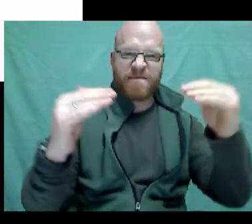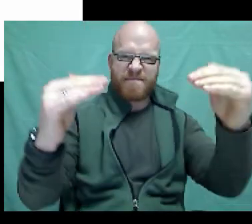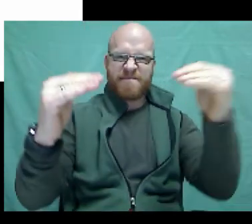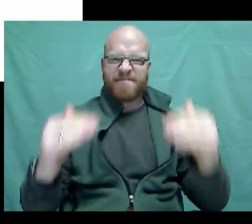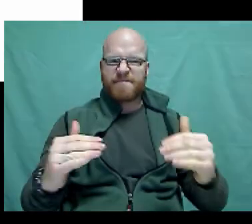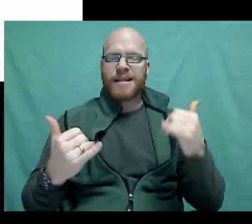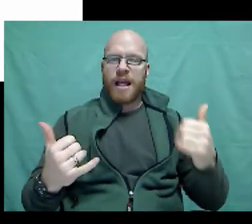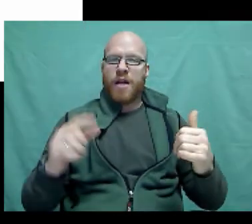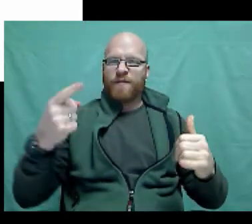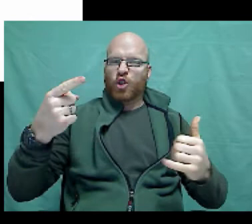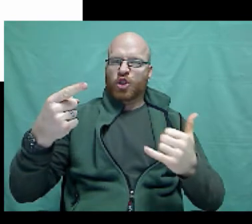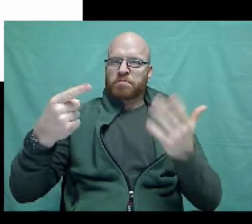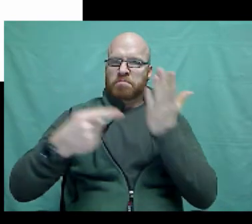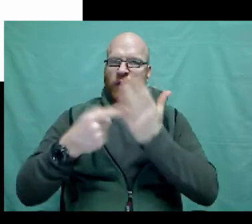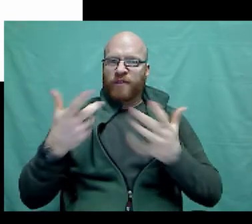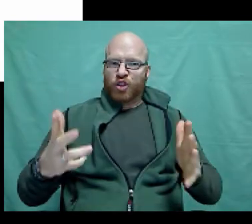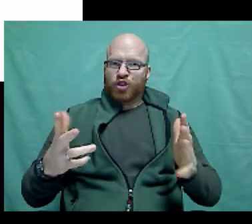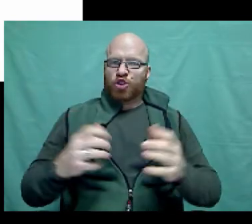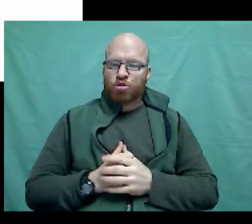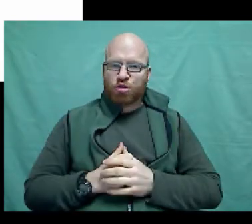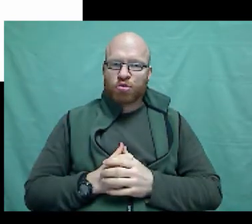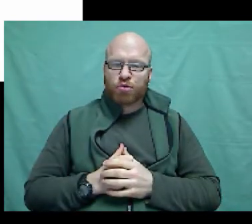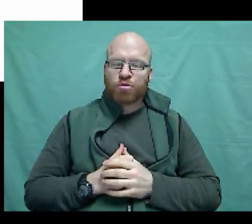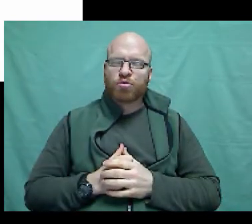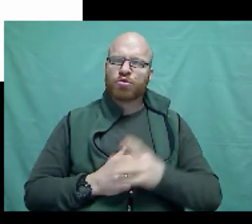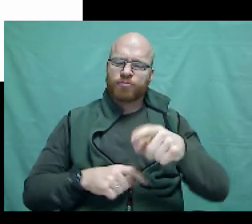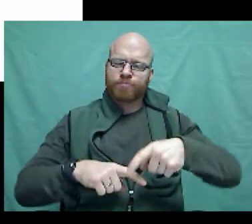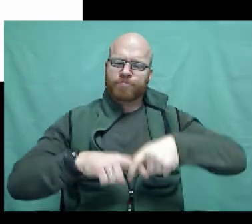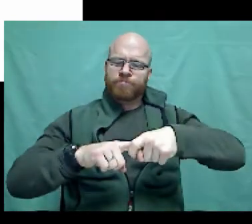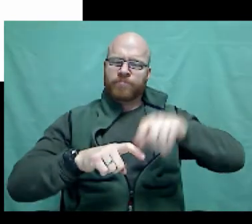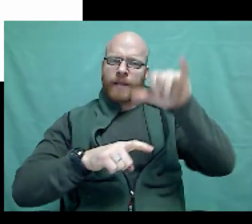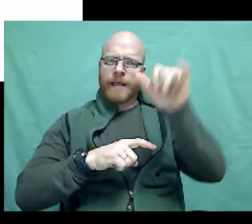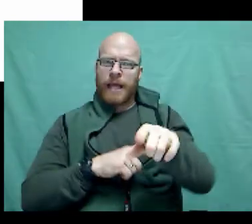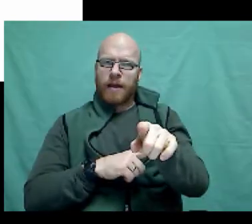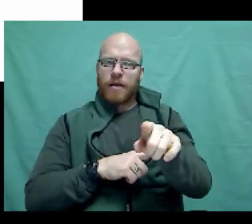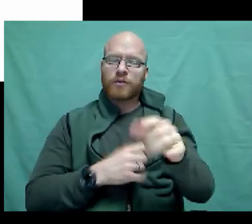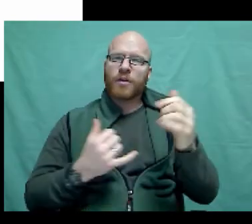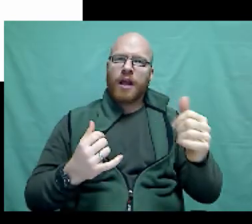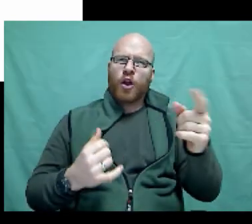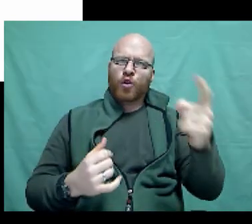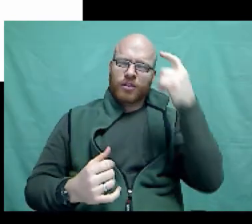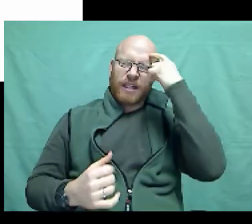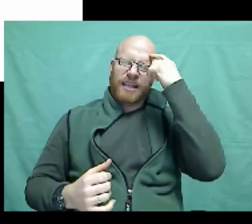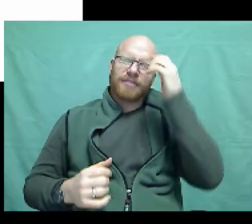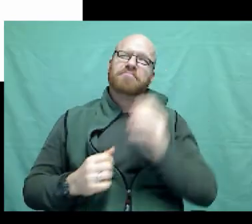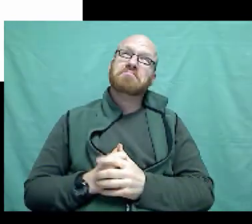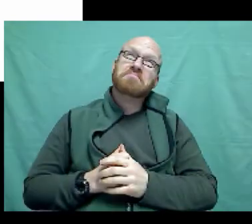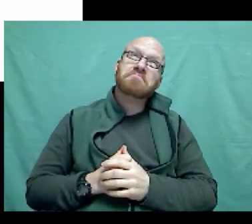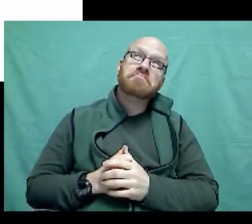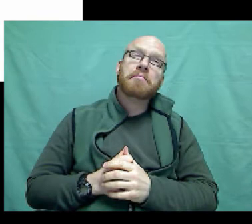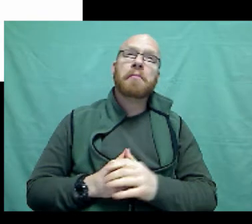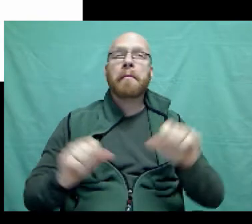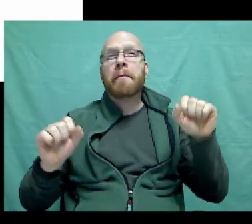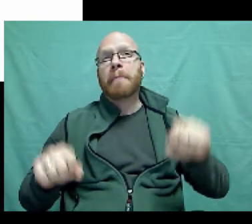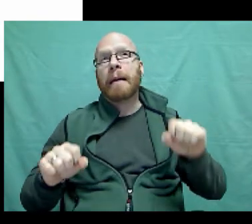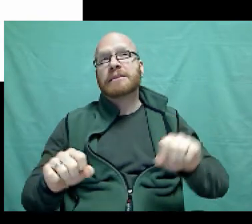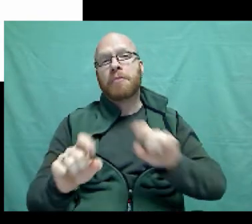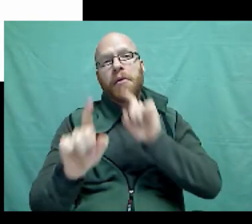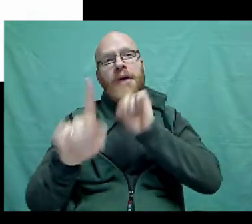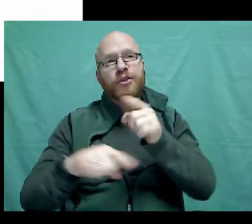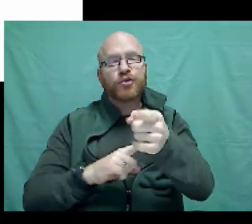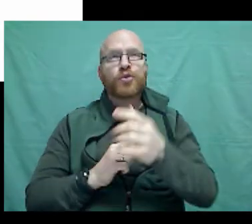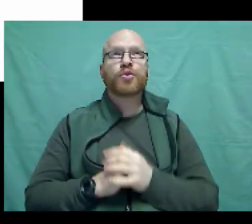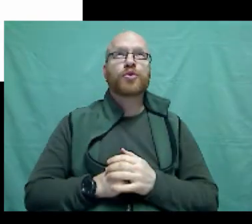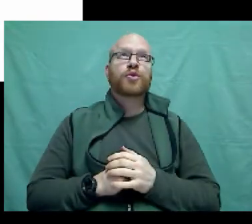Now, our first step is done. Now on to our second step. Well, let's pause for a minute here. If you think about this, what are possible